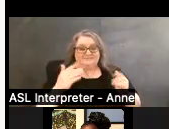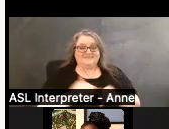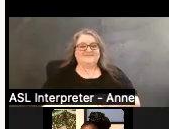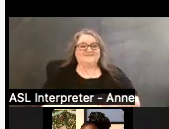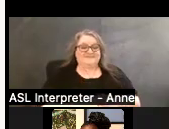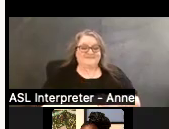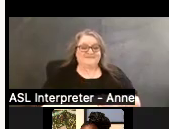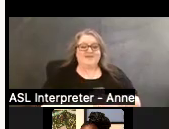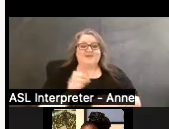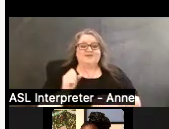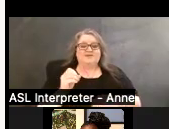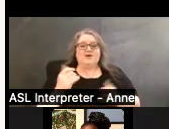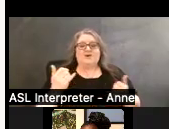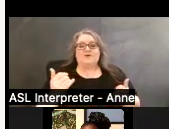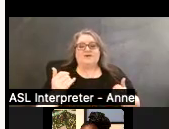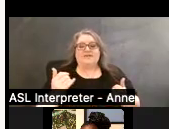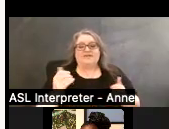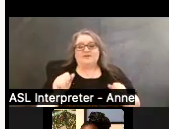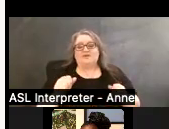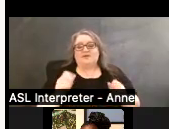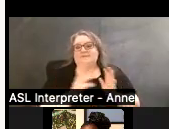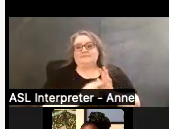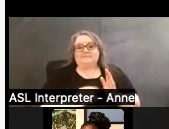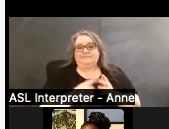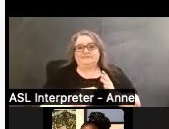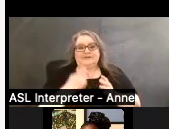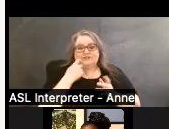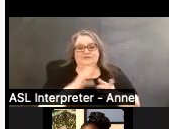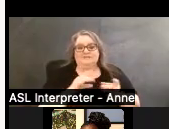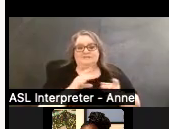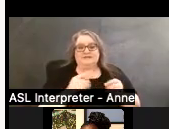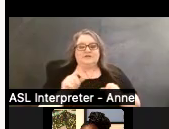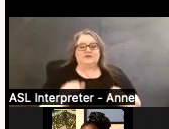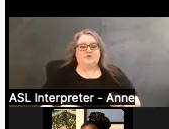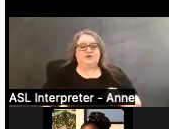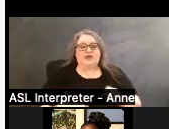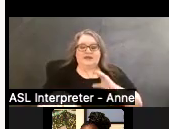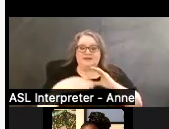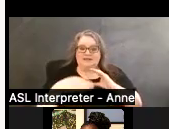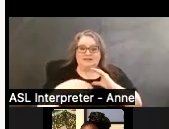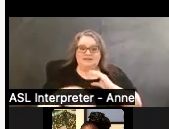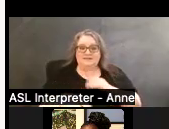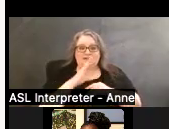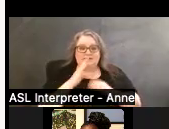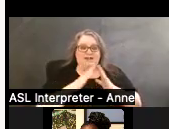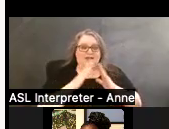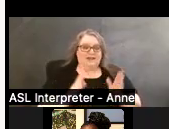you. So this is just sort of echoing what I just mentioned. You can email us directly at